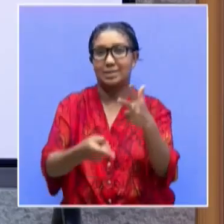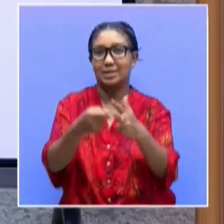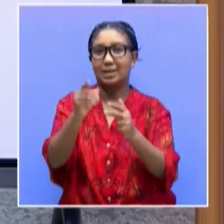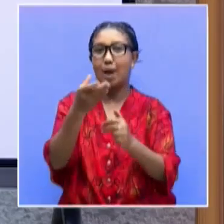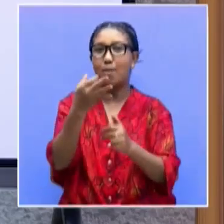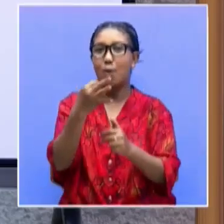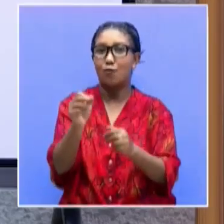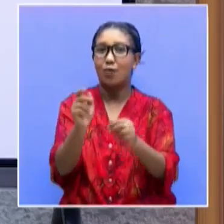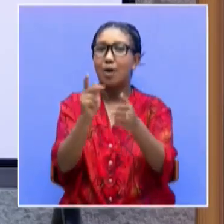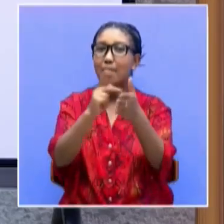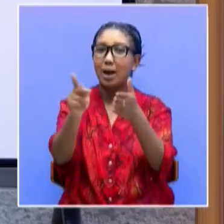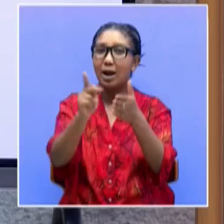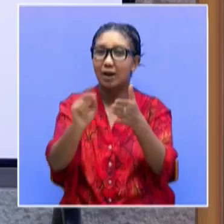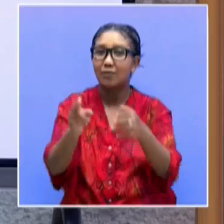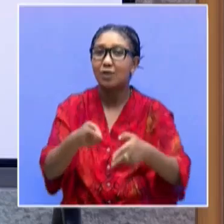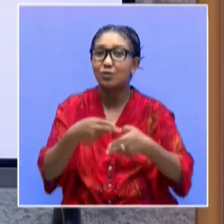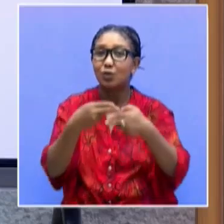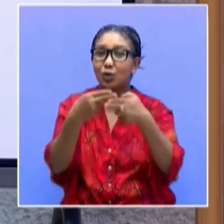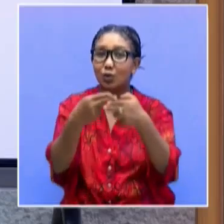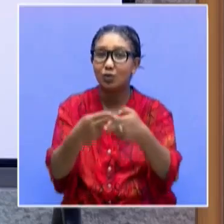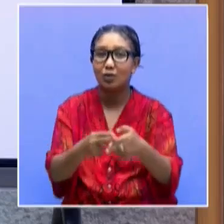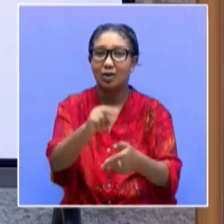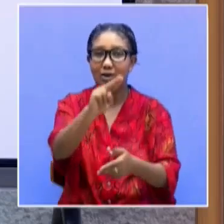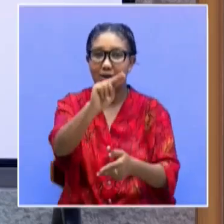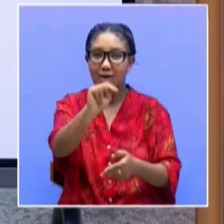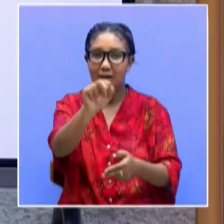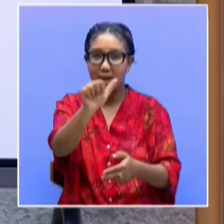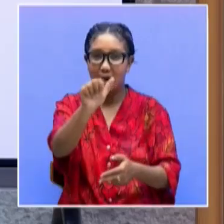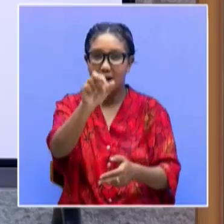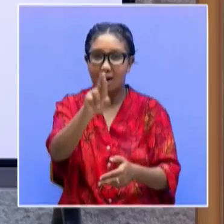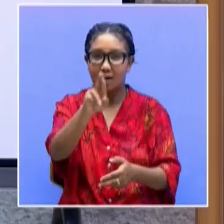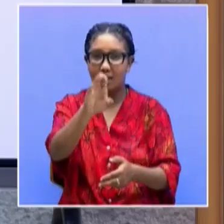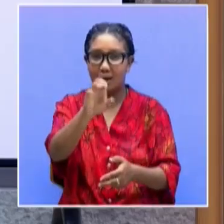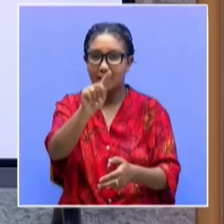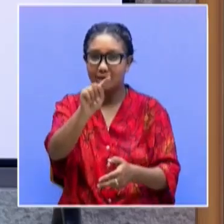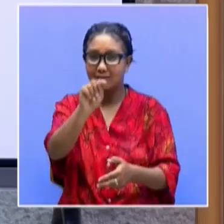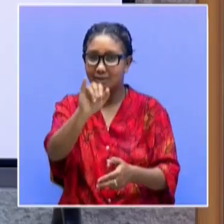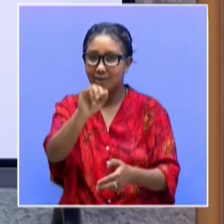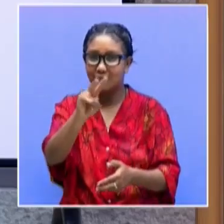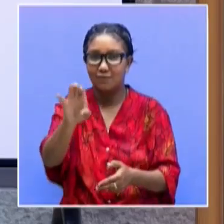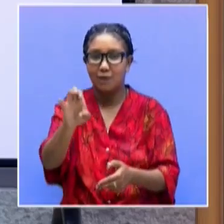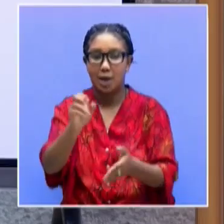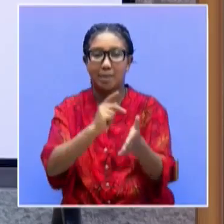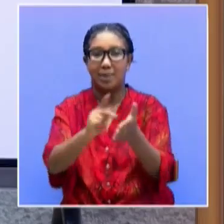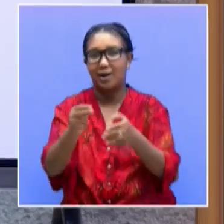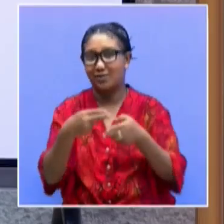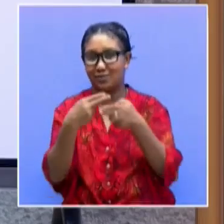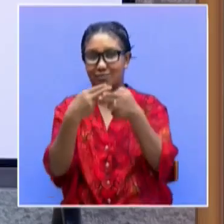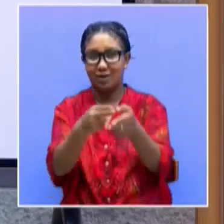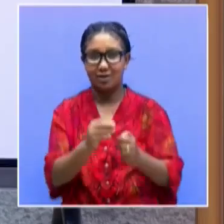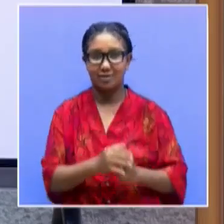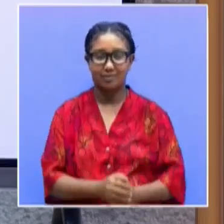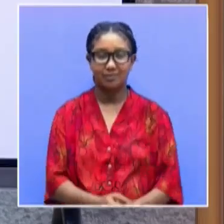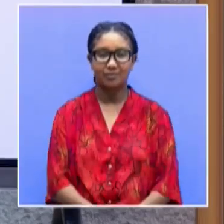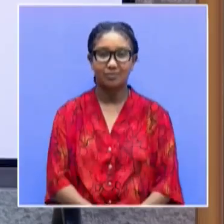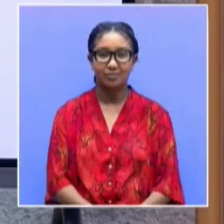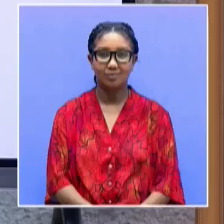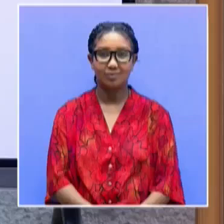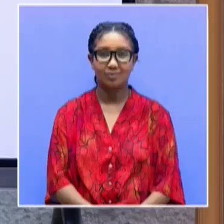of paragraph, which is narrative paragraph. Yes? Narrative